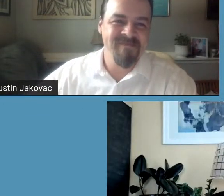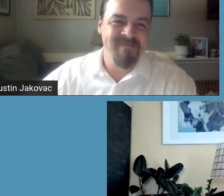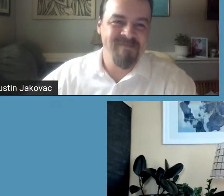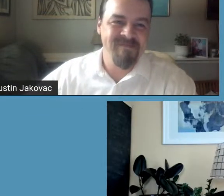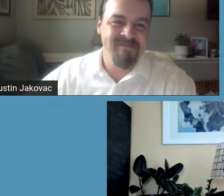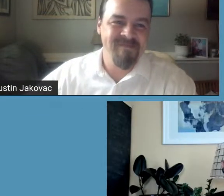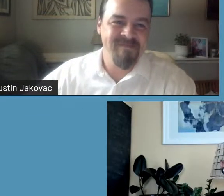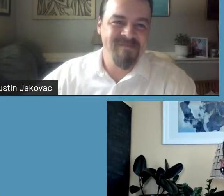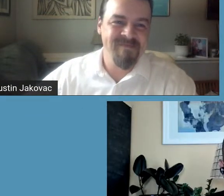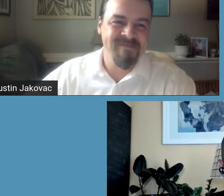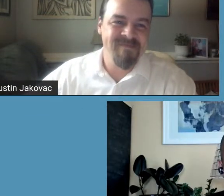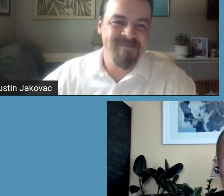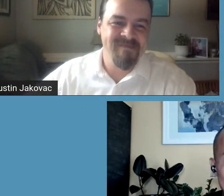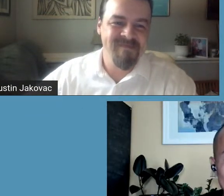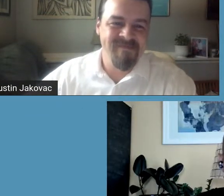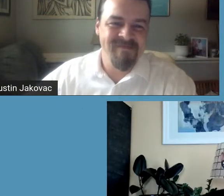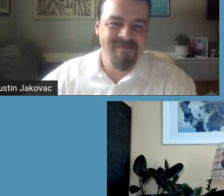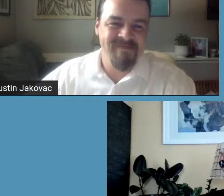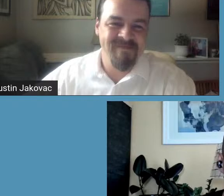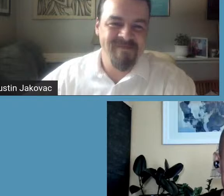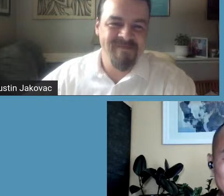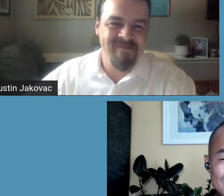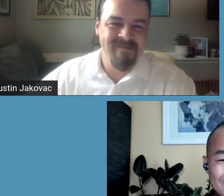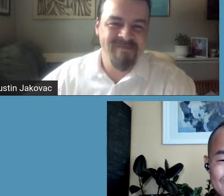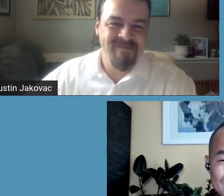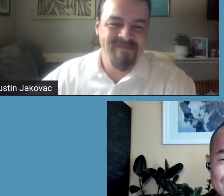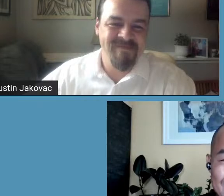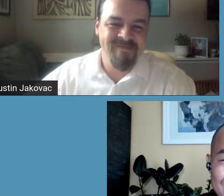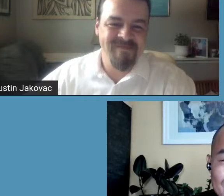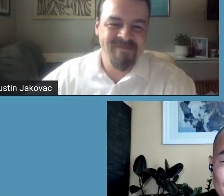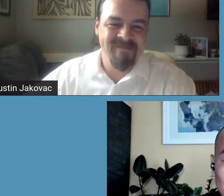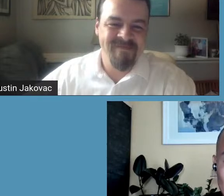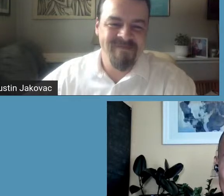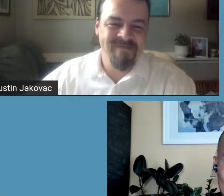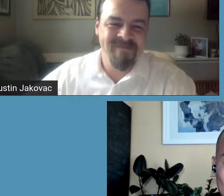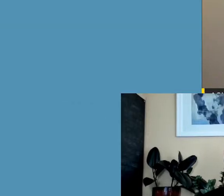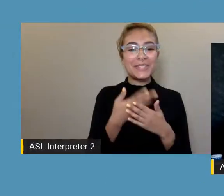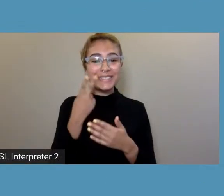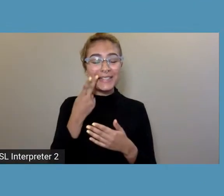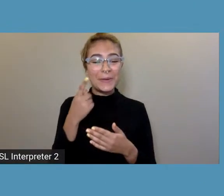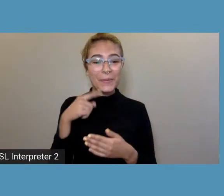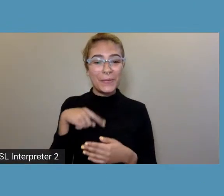Hey, hello everybody. Hello, how are you? So good to see you.